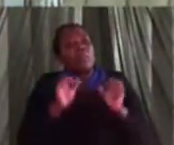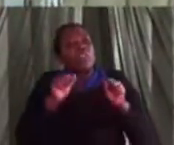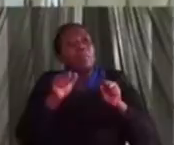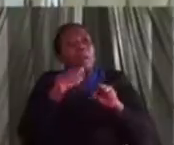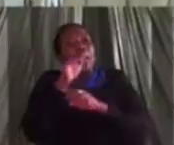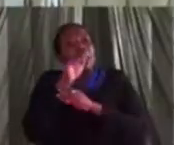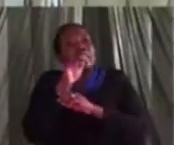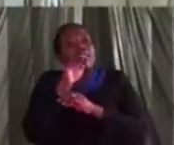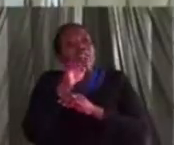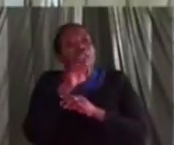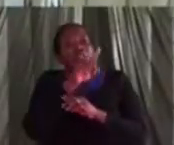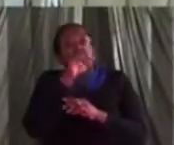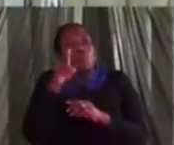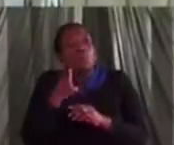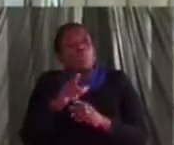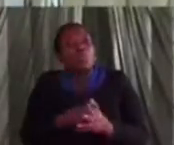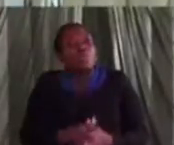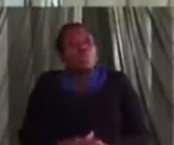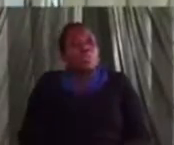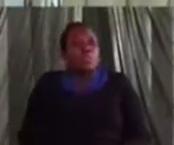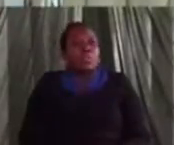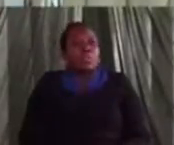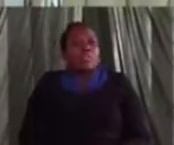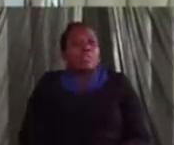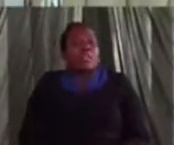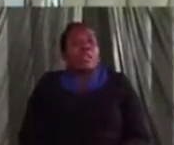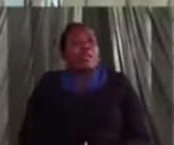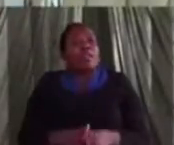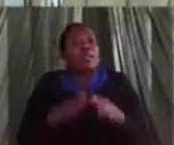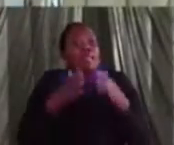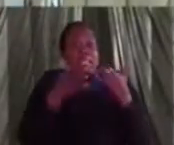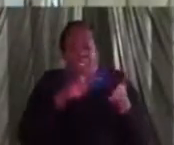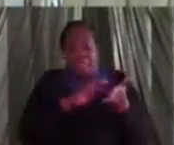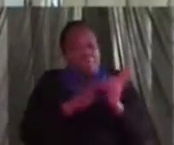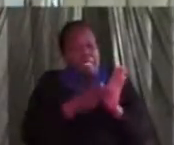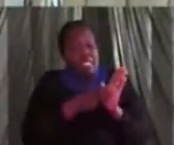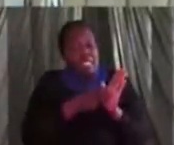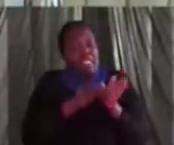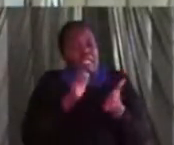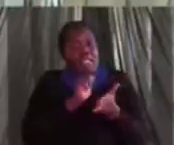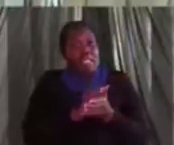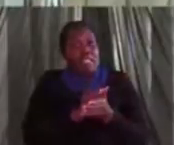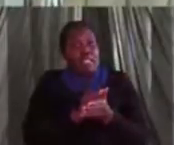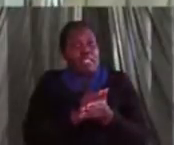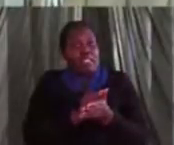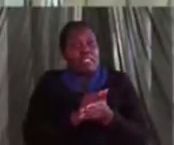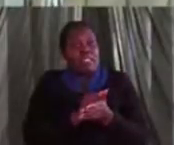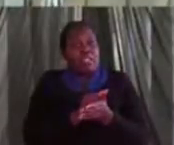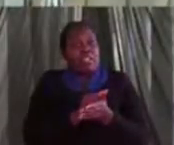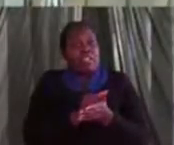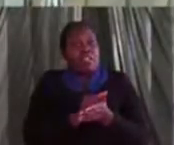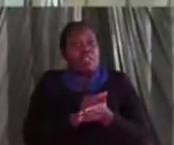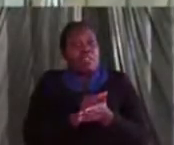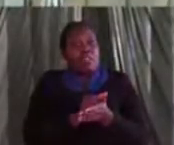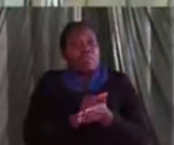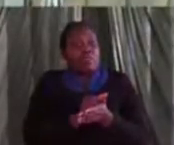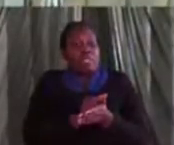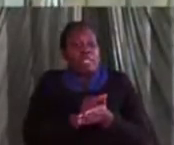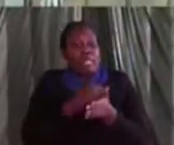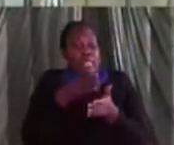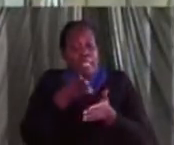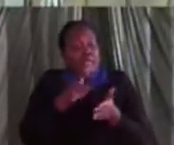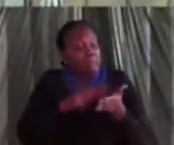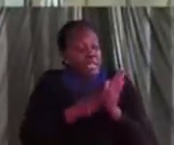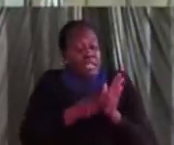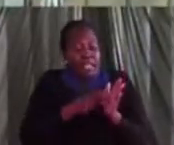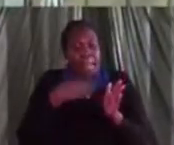Yes, Your Honor. Because she has left it to me. Does that mean that I would have to do it, or is left open? Because